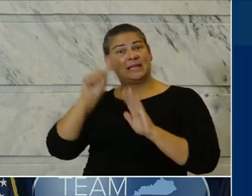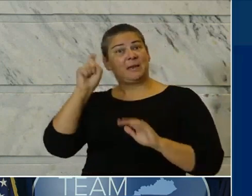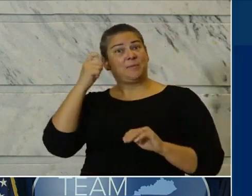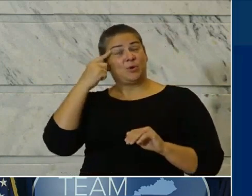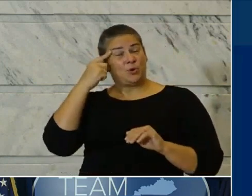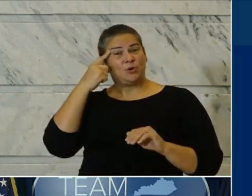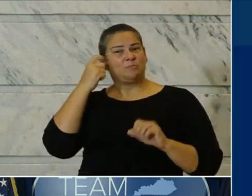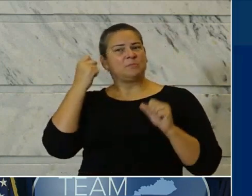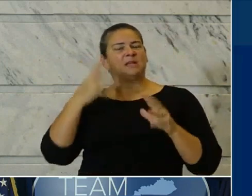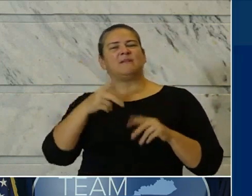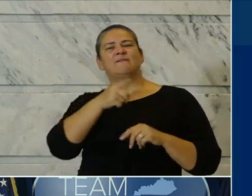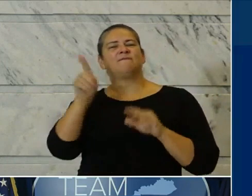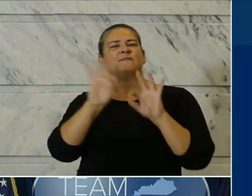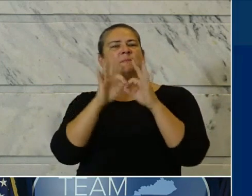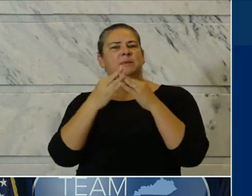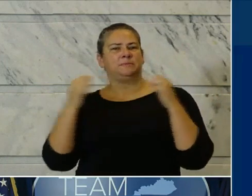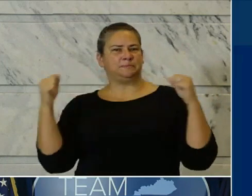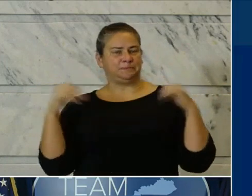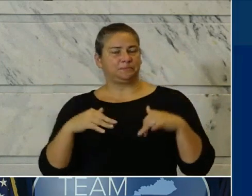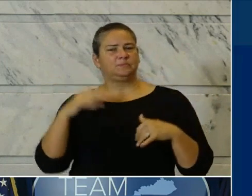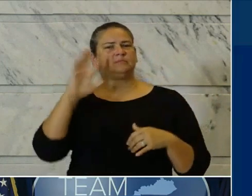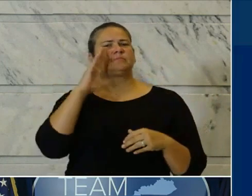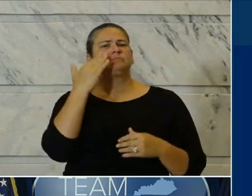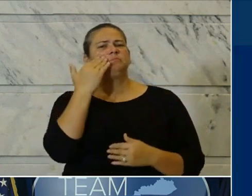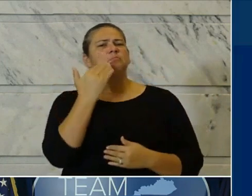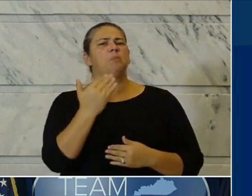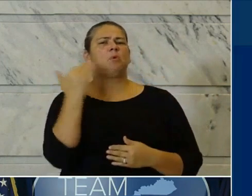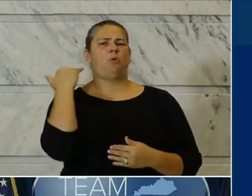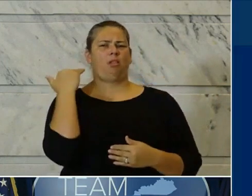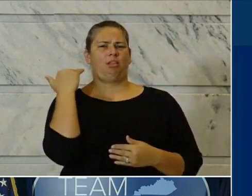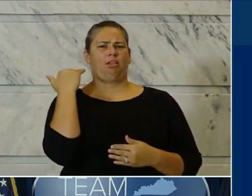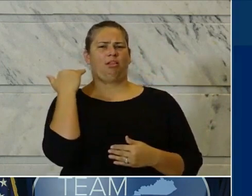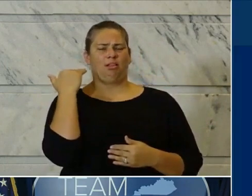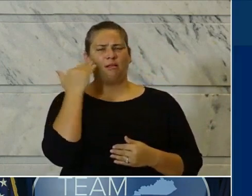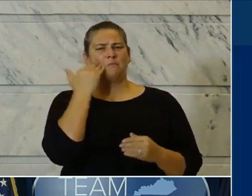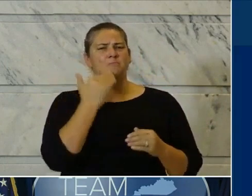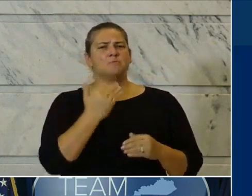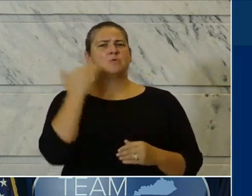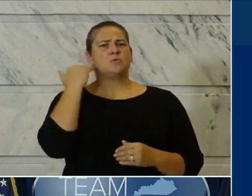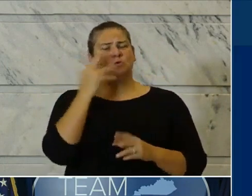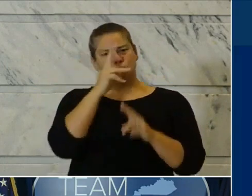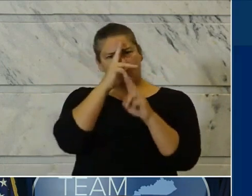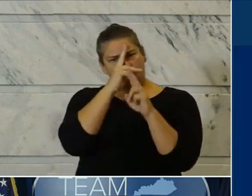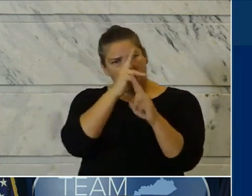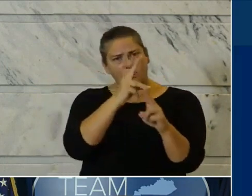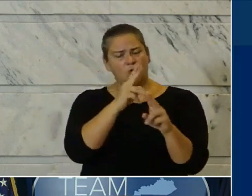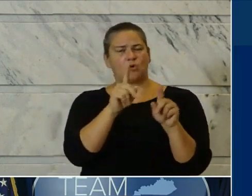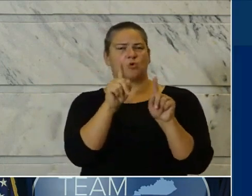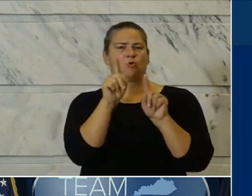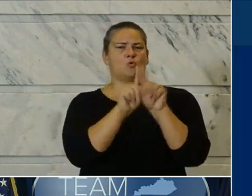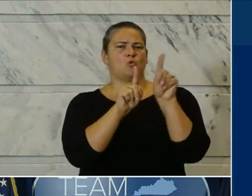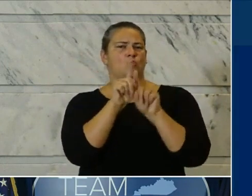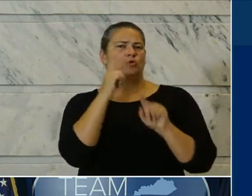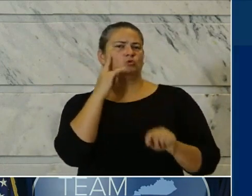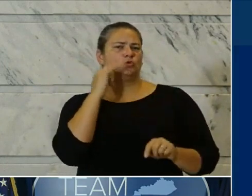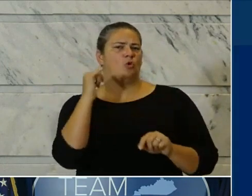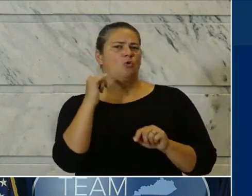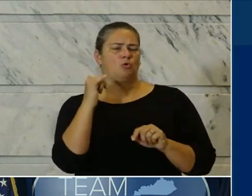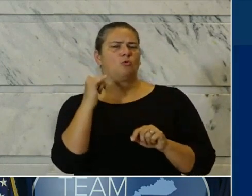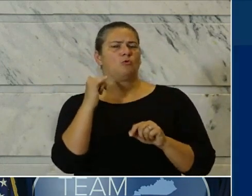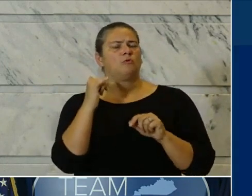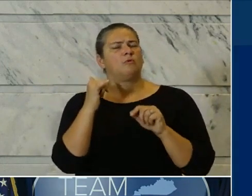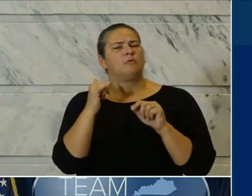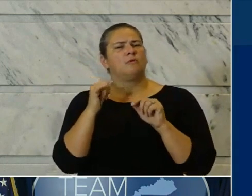of families. The memorial helps us honor Gold Star families. The registry of Gold Star families includes